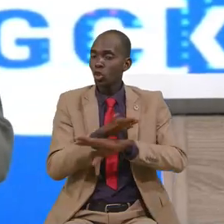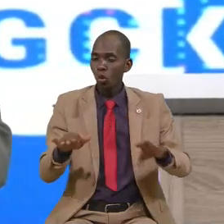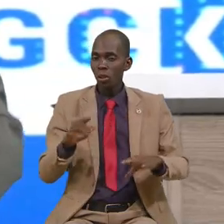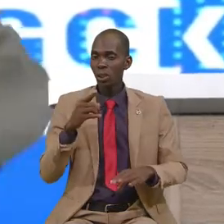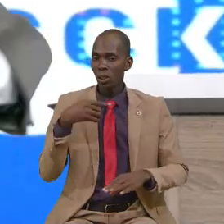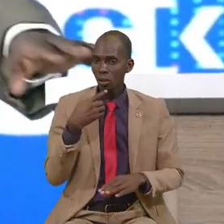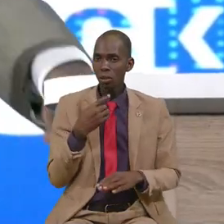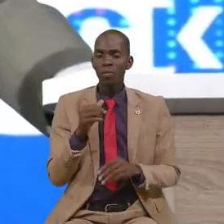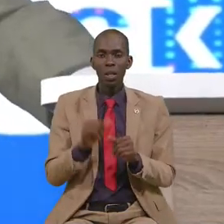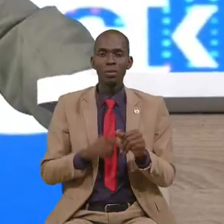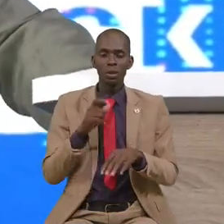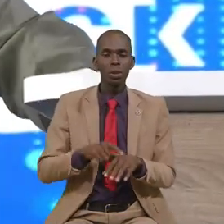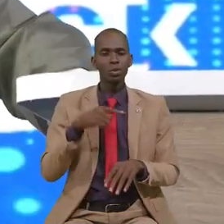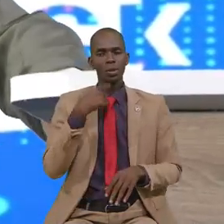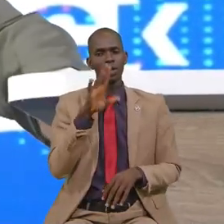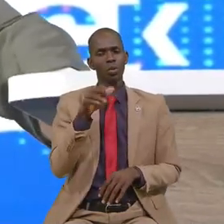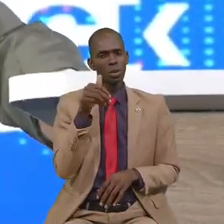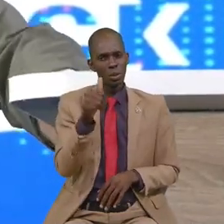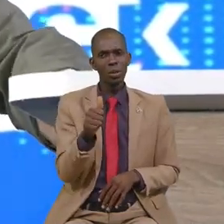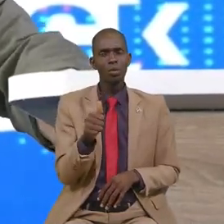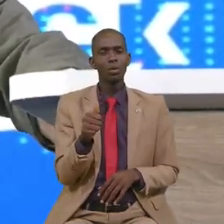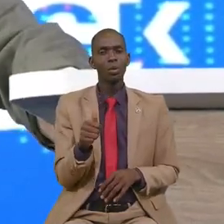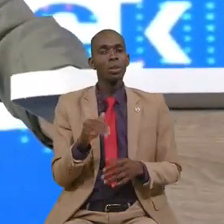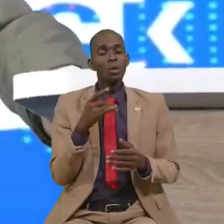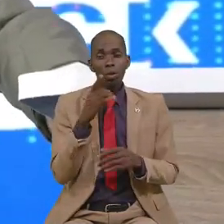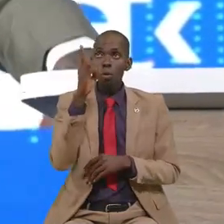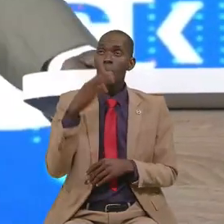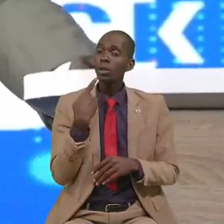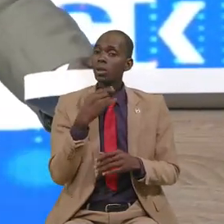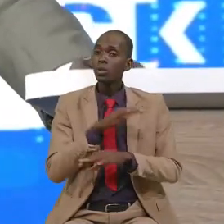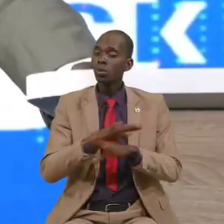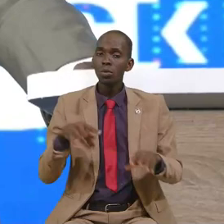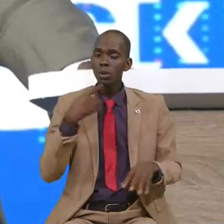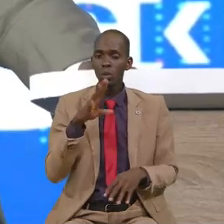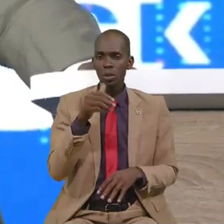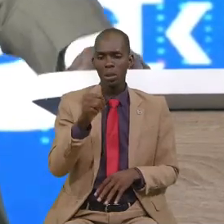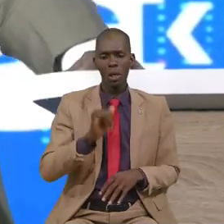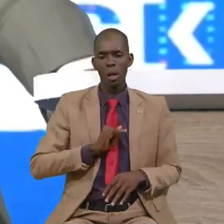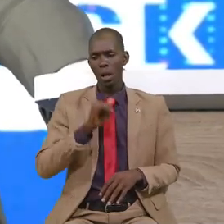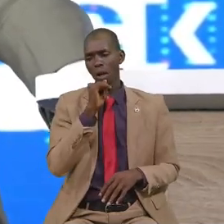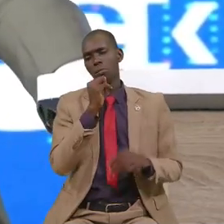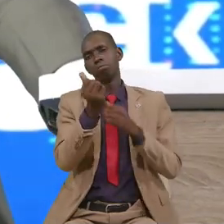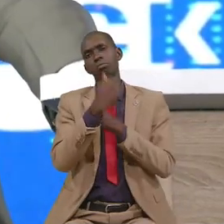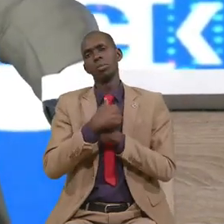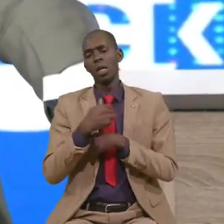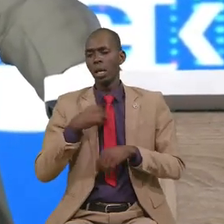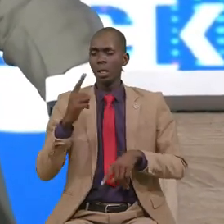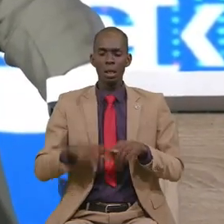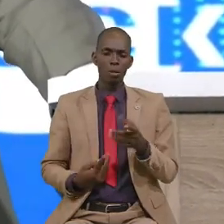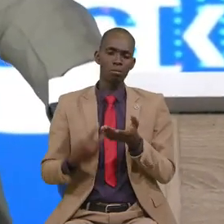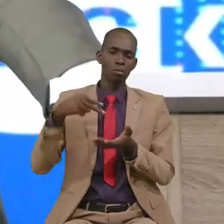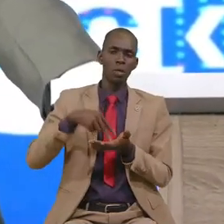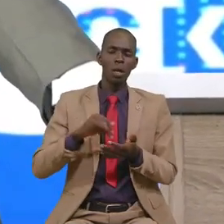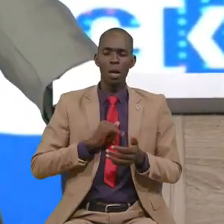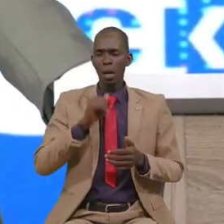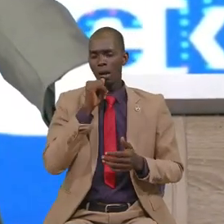are telling yourself, that's exactly what God says, say not, I am defeated. I cannot get up. I am not powerful.